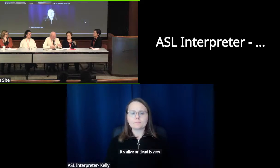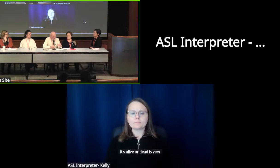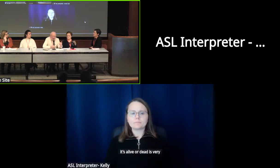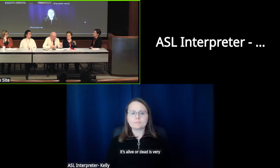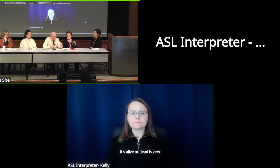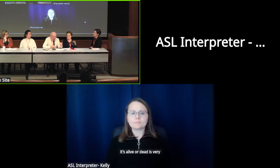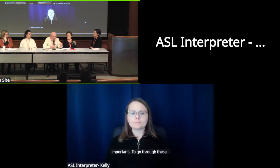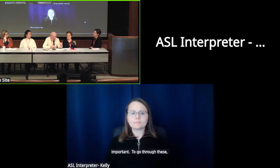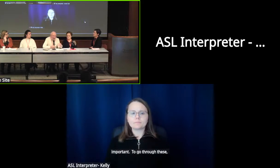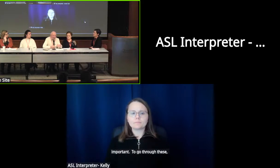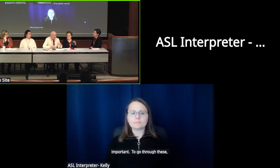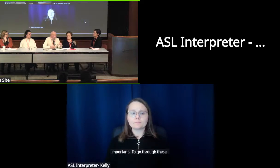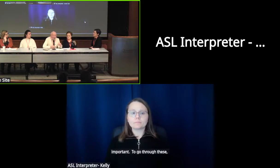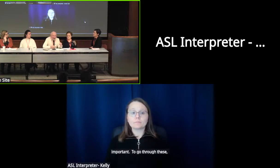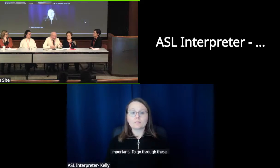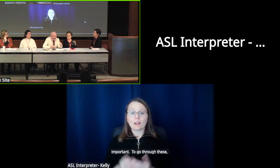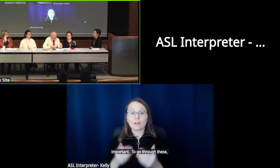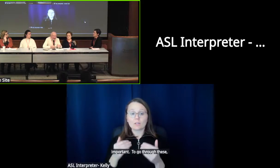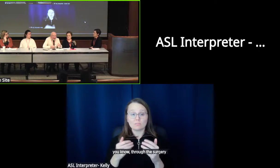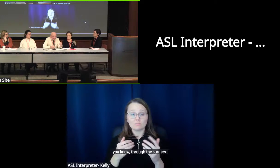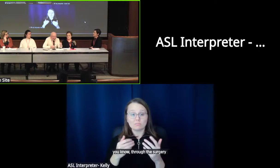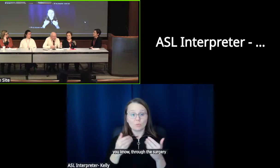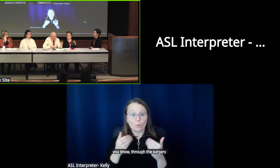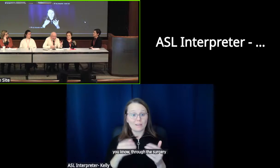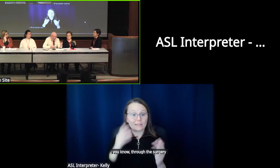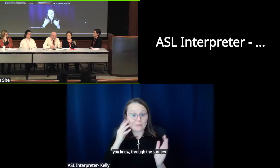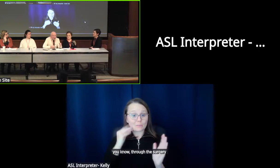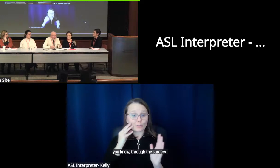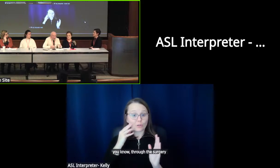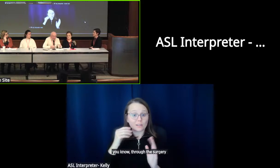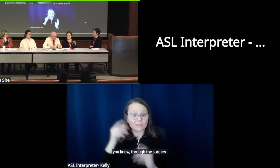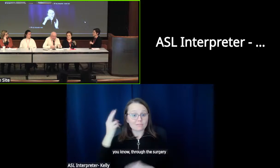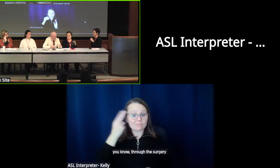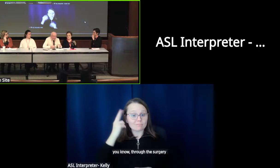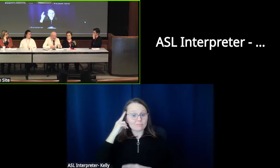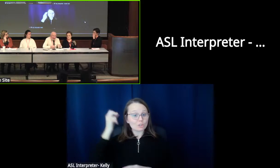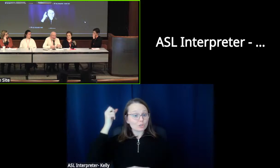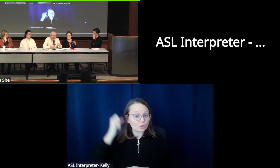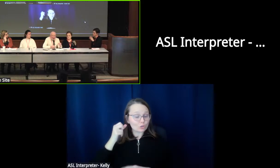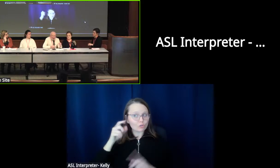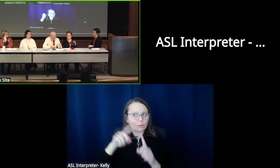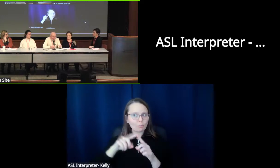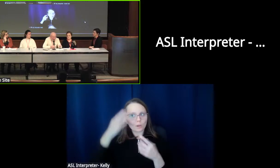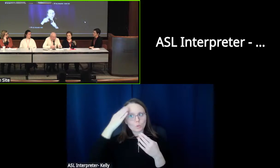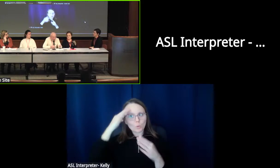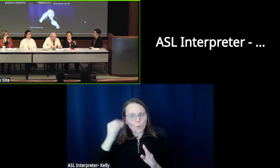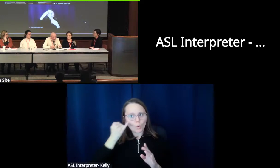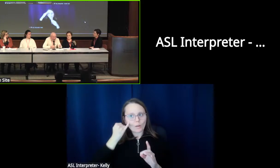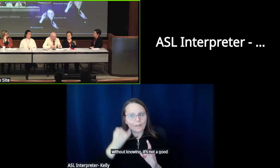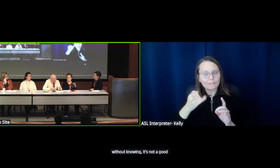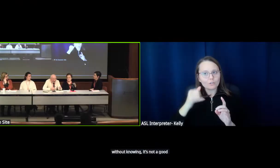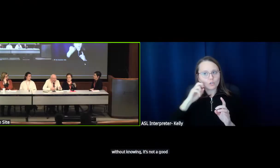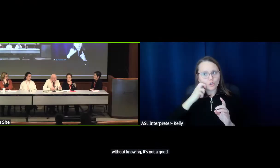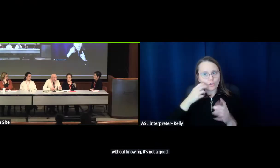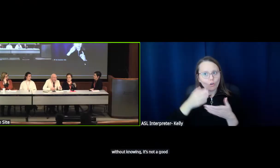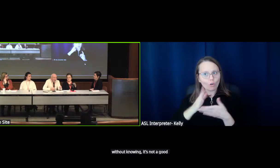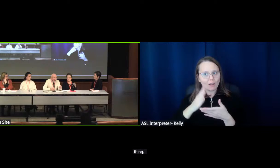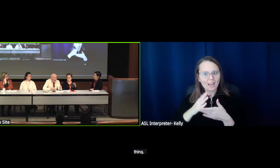through the surgery without knowing, it's not a good thing. Number two